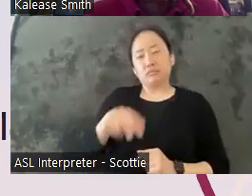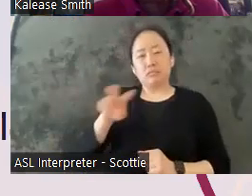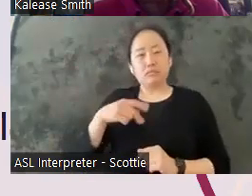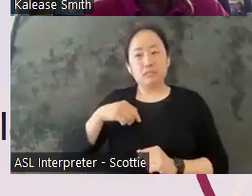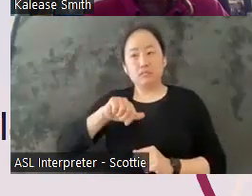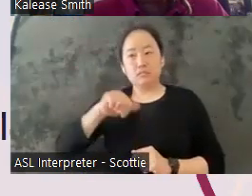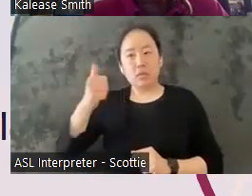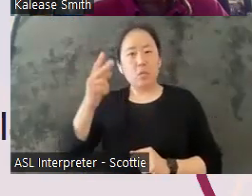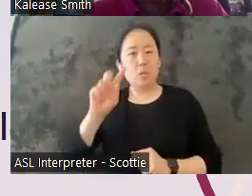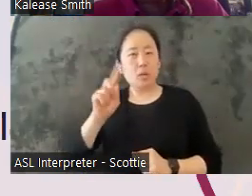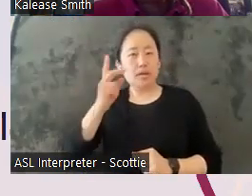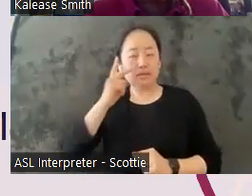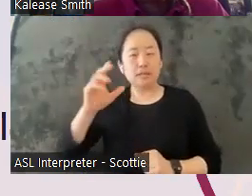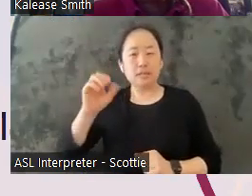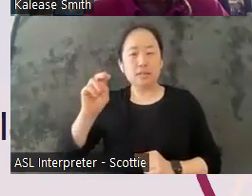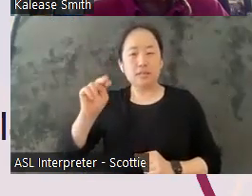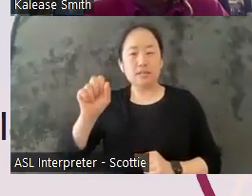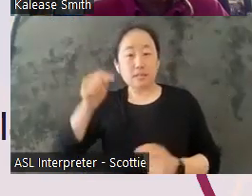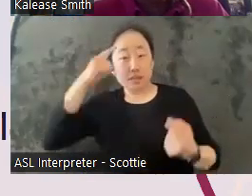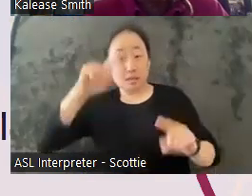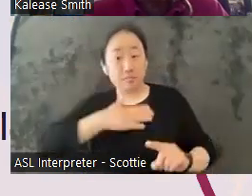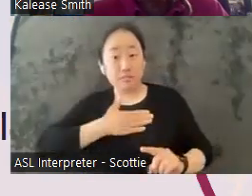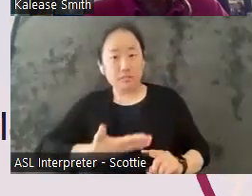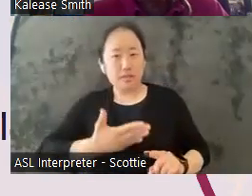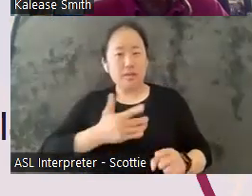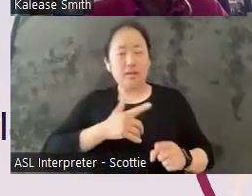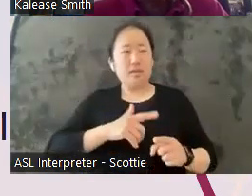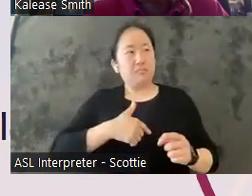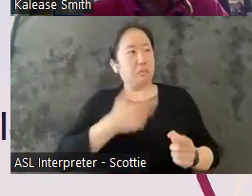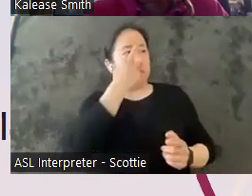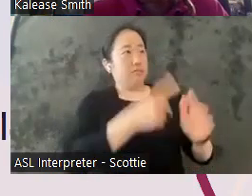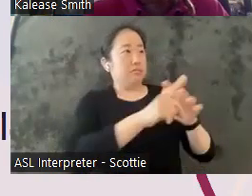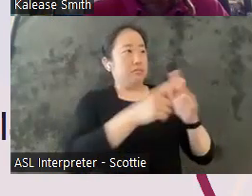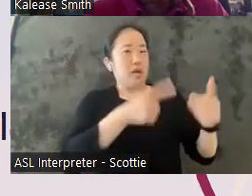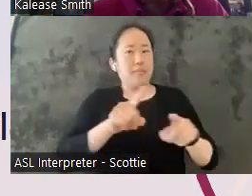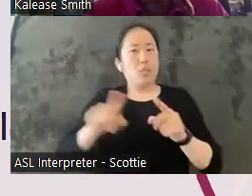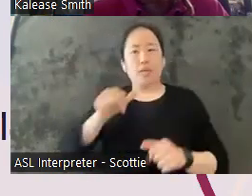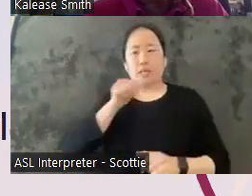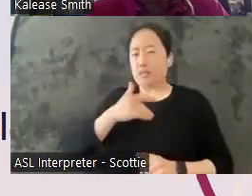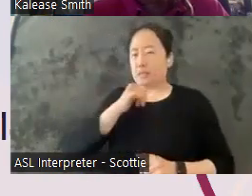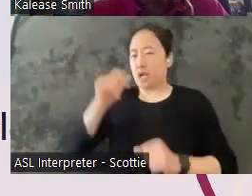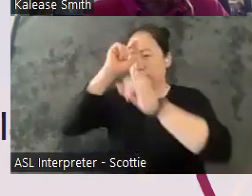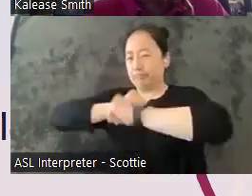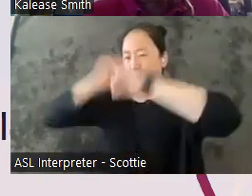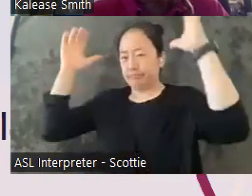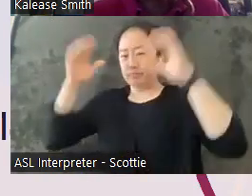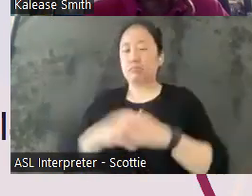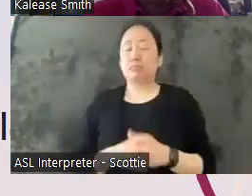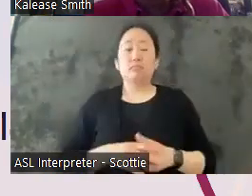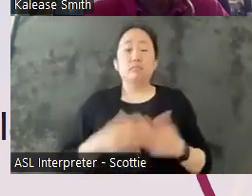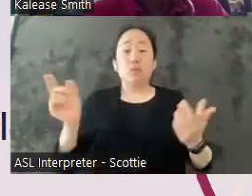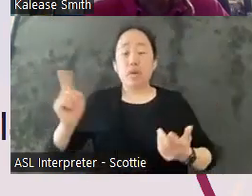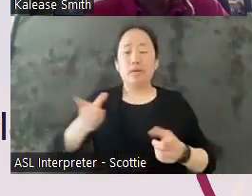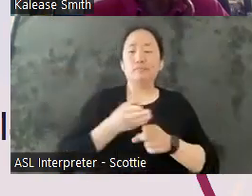be modeled, but we might not initially think of it, is kind of within the service, many different types of service industries. So